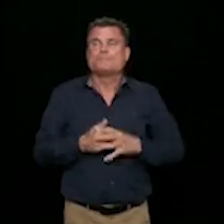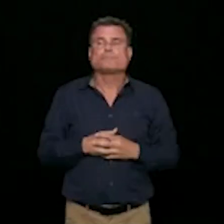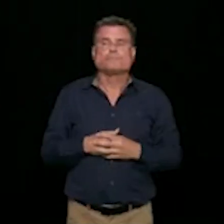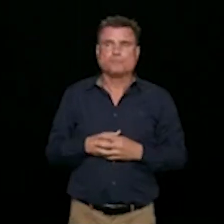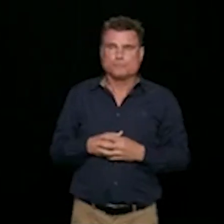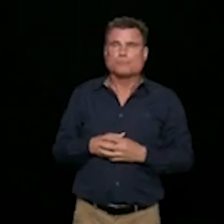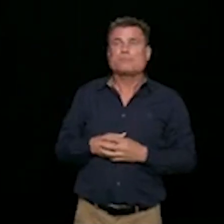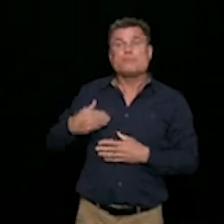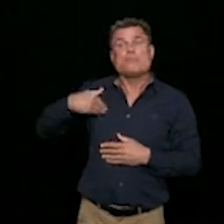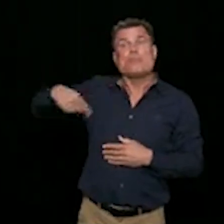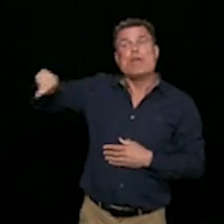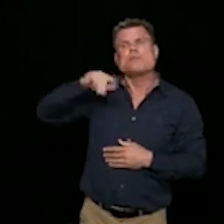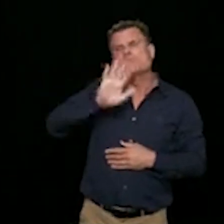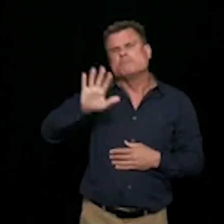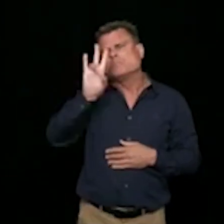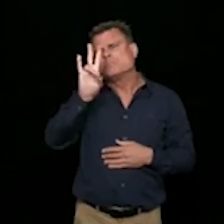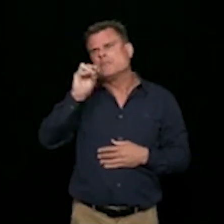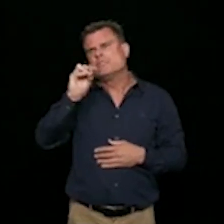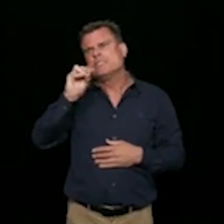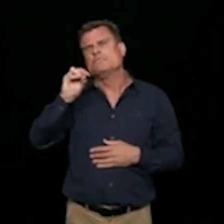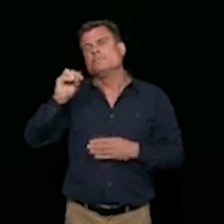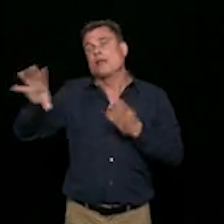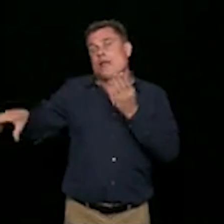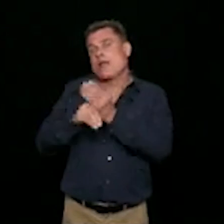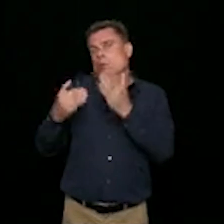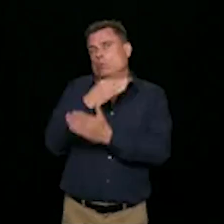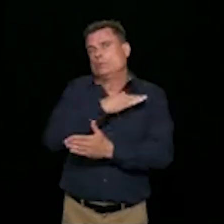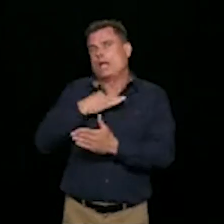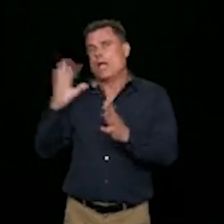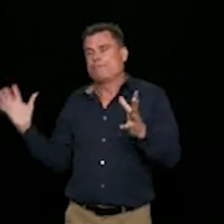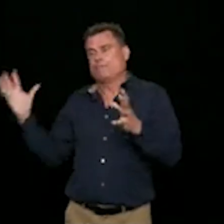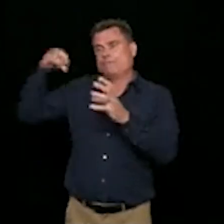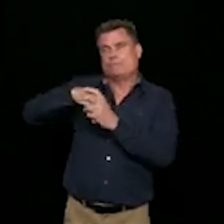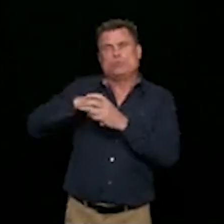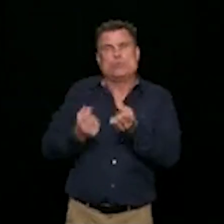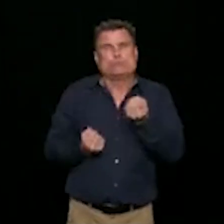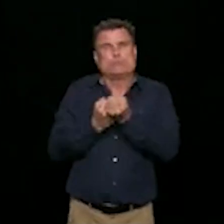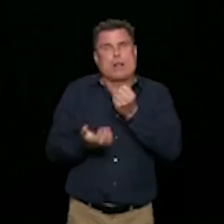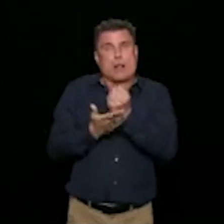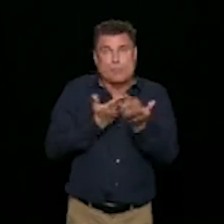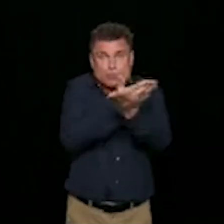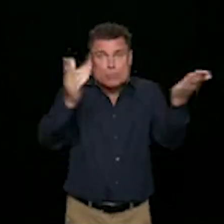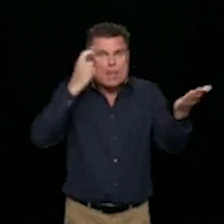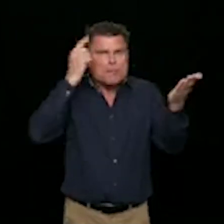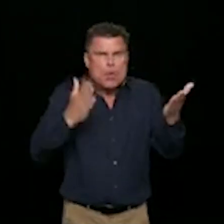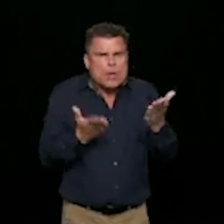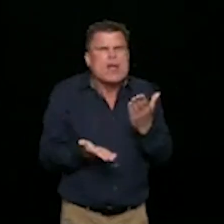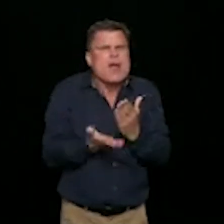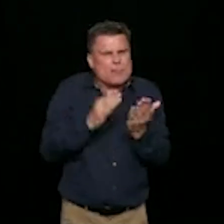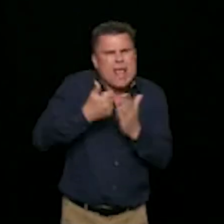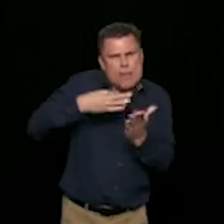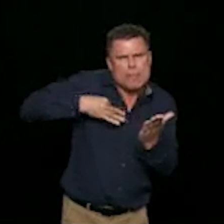questions a business might have. We have ensured sufficient surge capacity, up